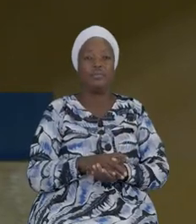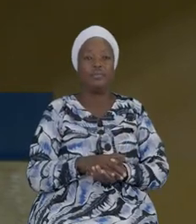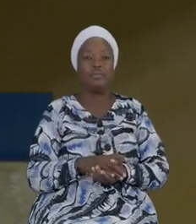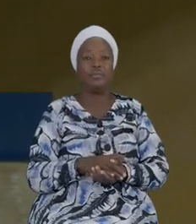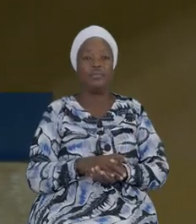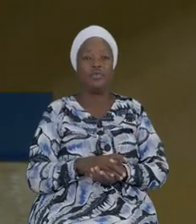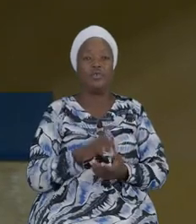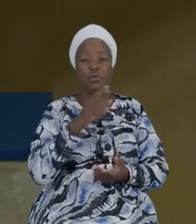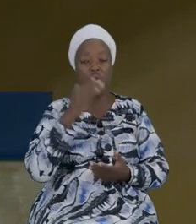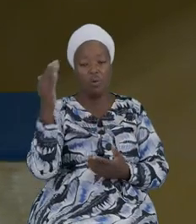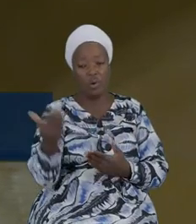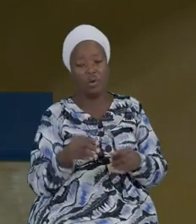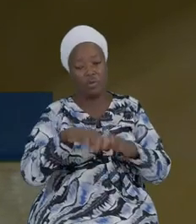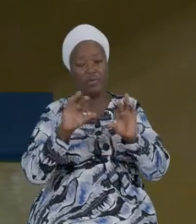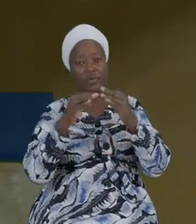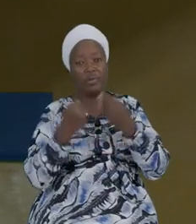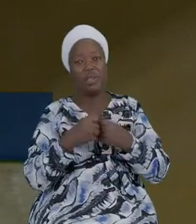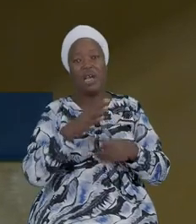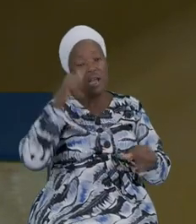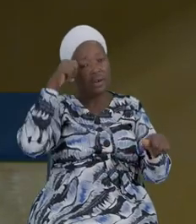I remember the pastor said you are honored,